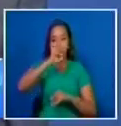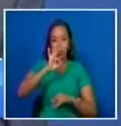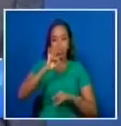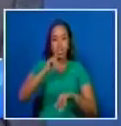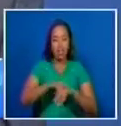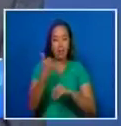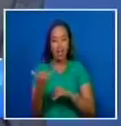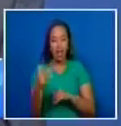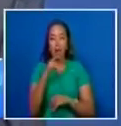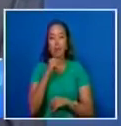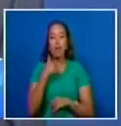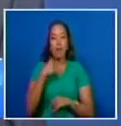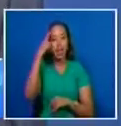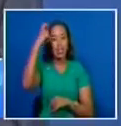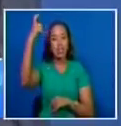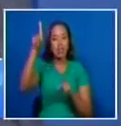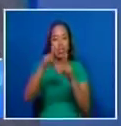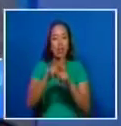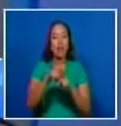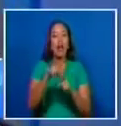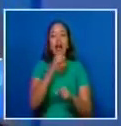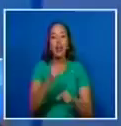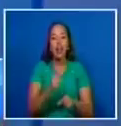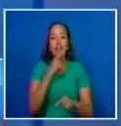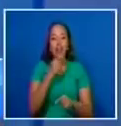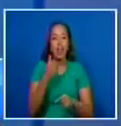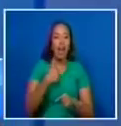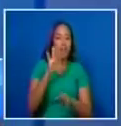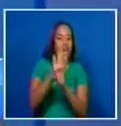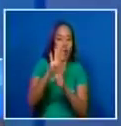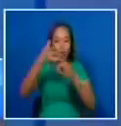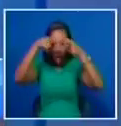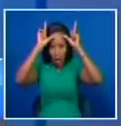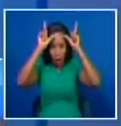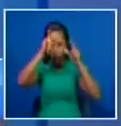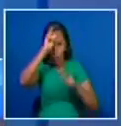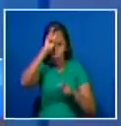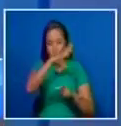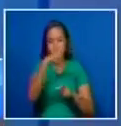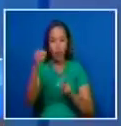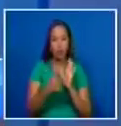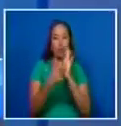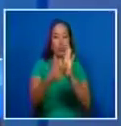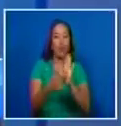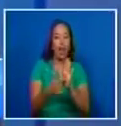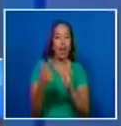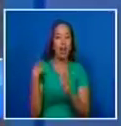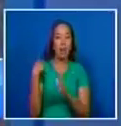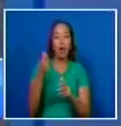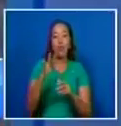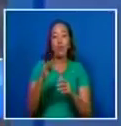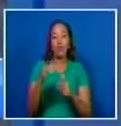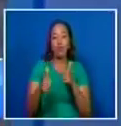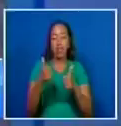were those of my grandfather, owning a lot of goats and cows and taking them to the fields to show off the numbers myself. A dream